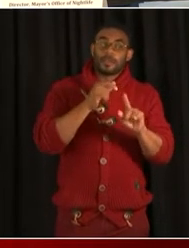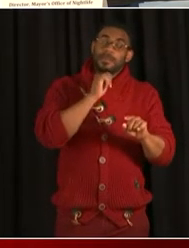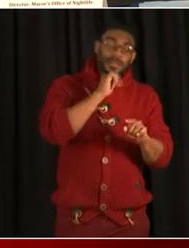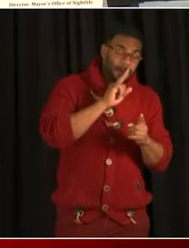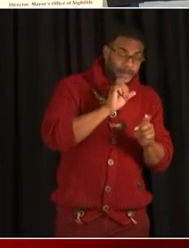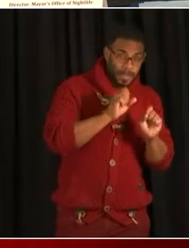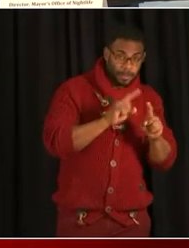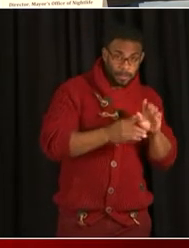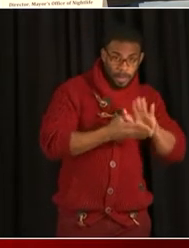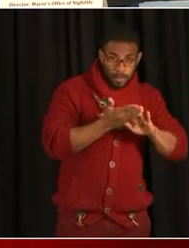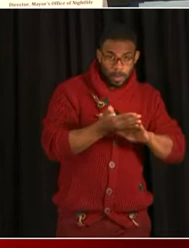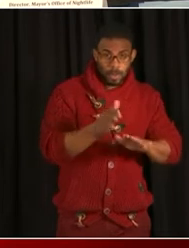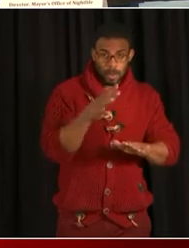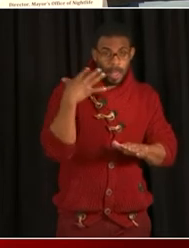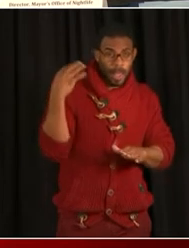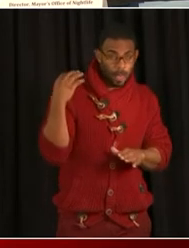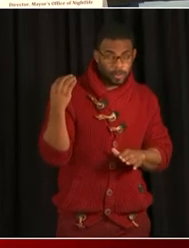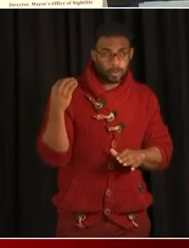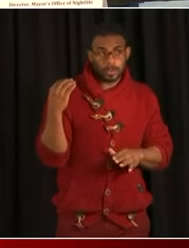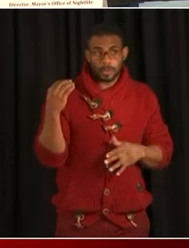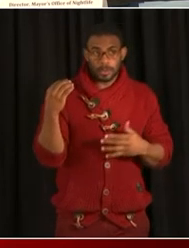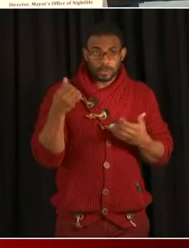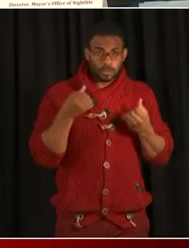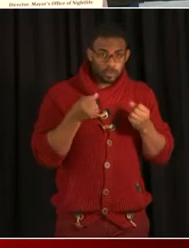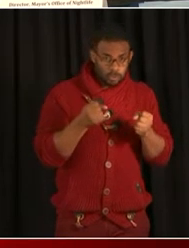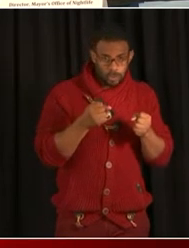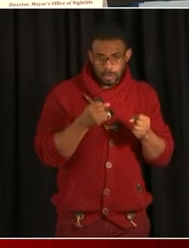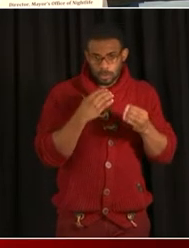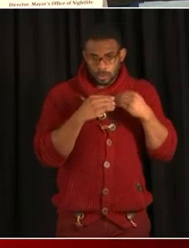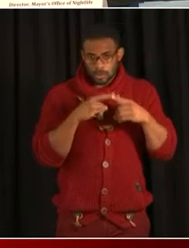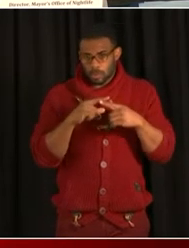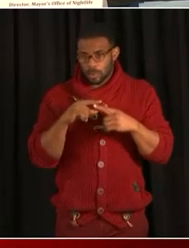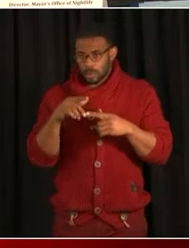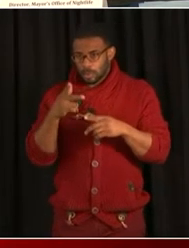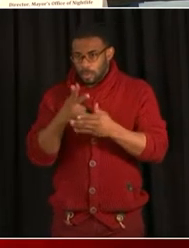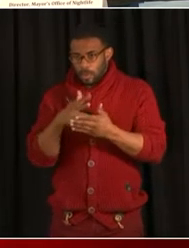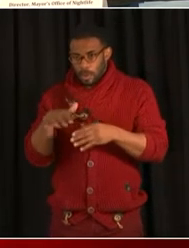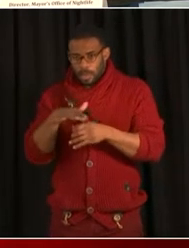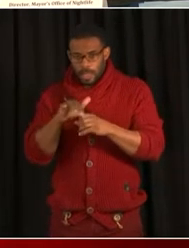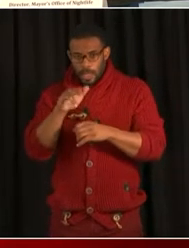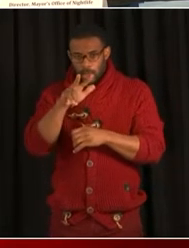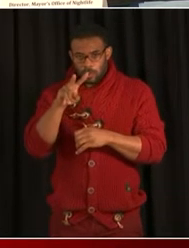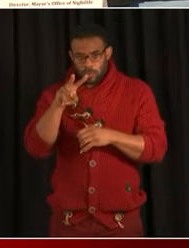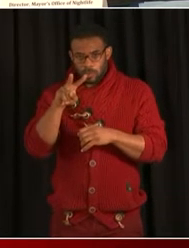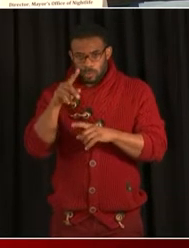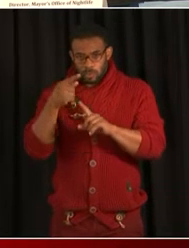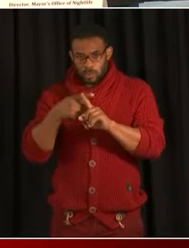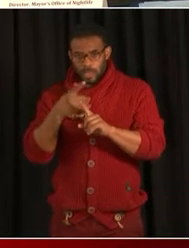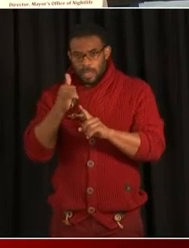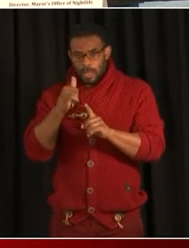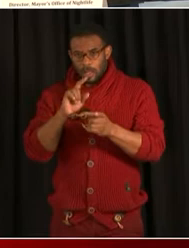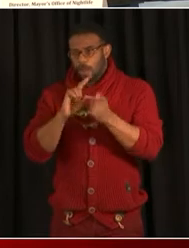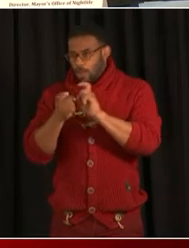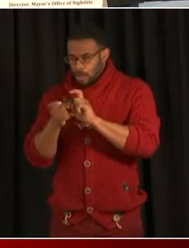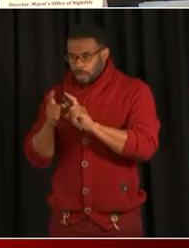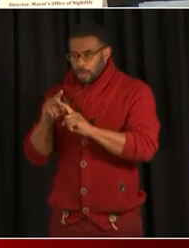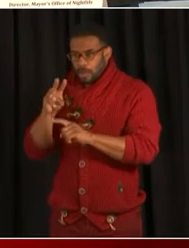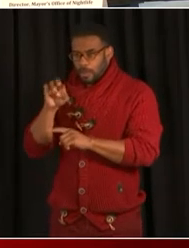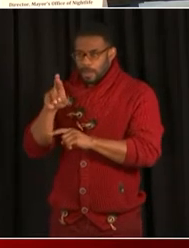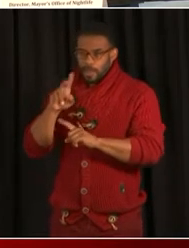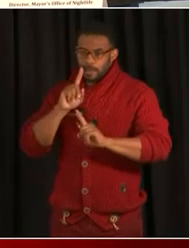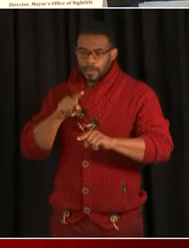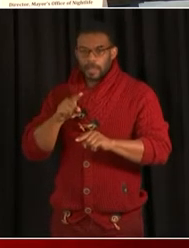not being able to operate your outdoor streetery or parklet in 32 degrees. It's now when the mayor